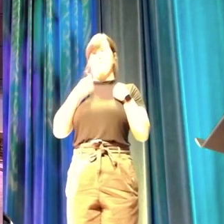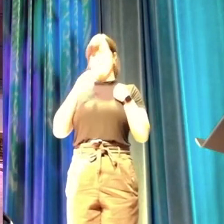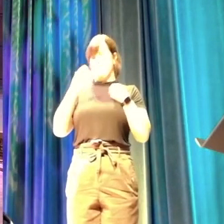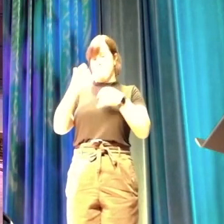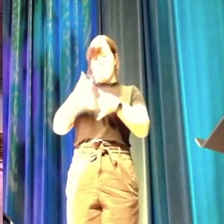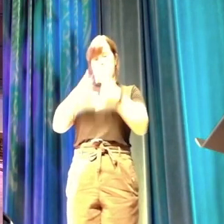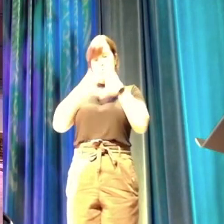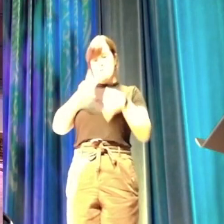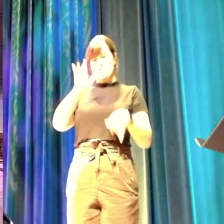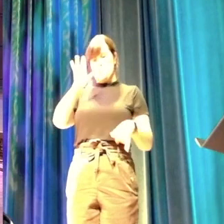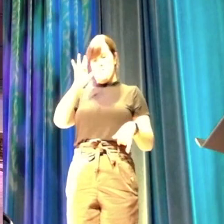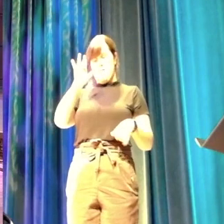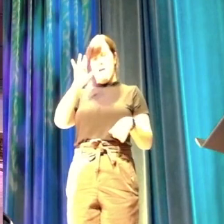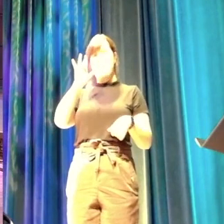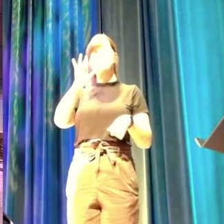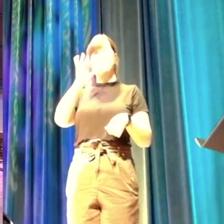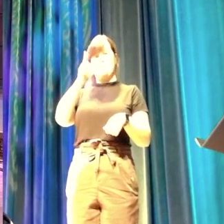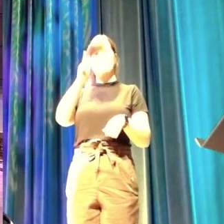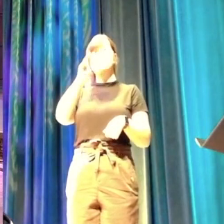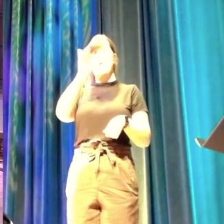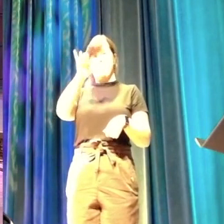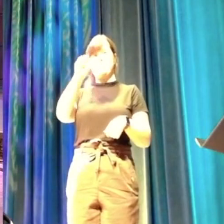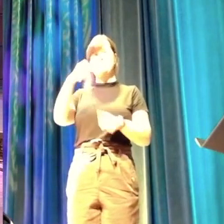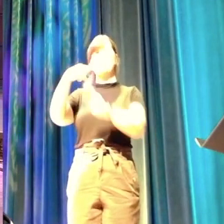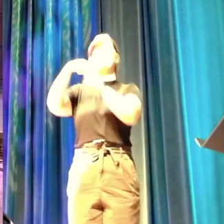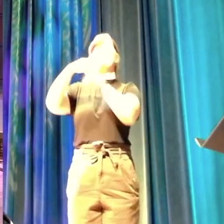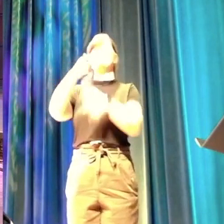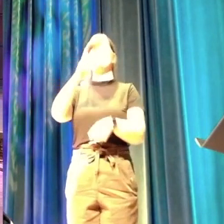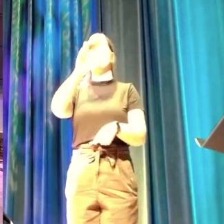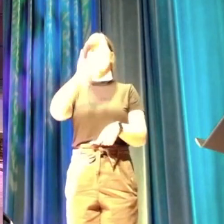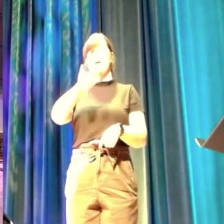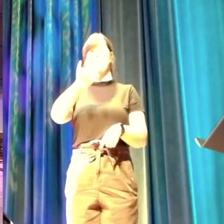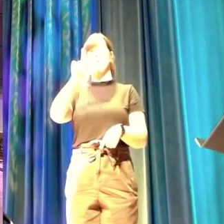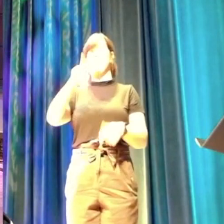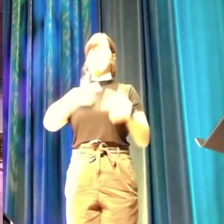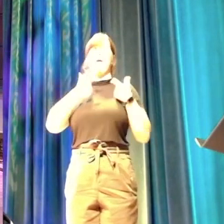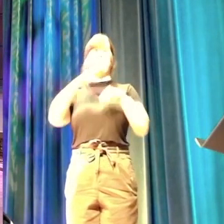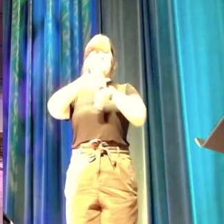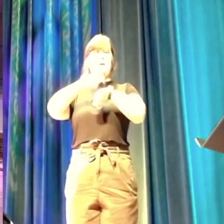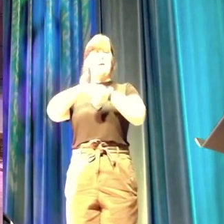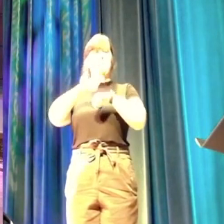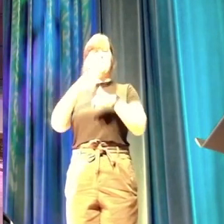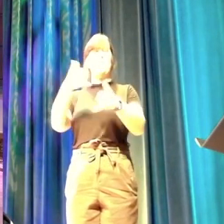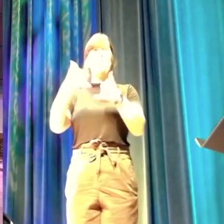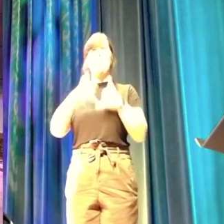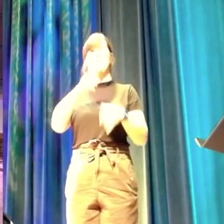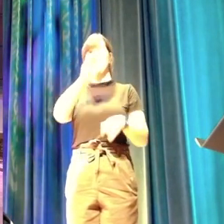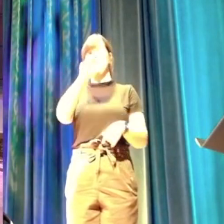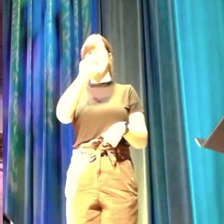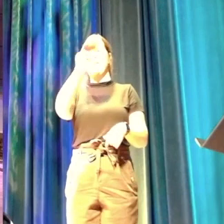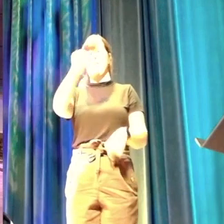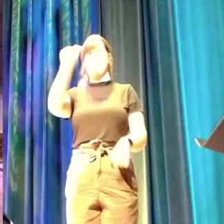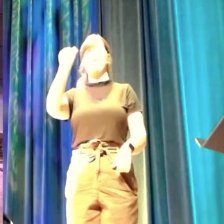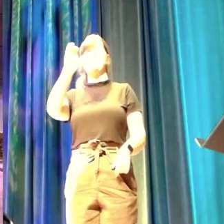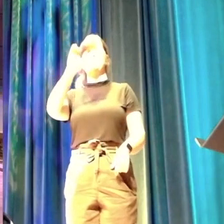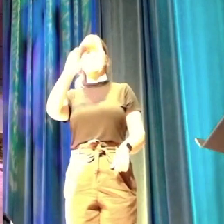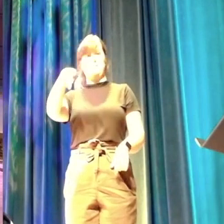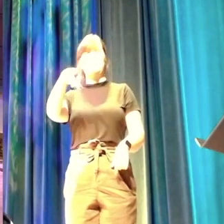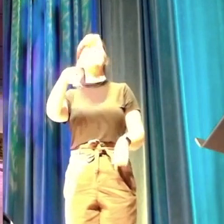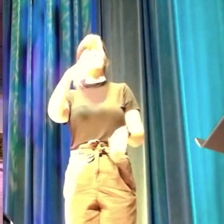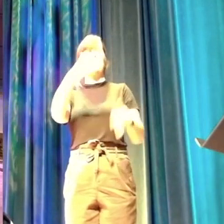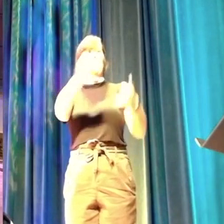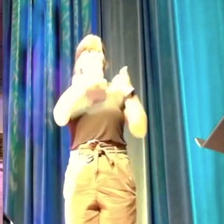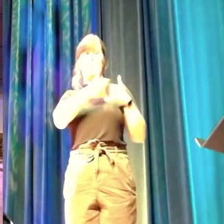plus the Grammy Lifetime Award. I've been the recipient of numerous NAACP awards. I have the BET Honors